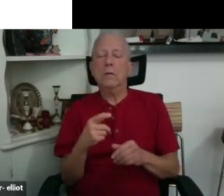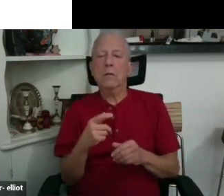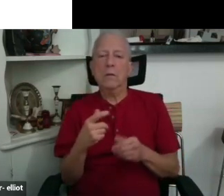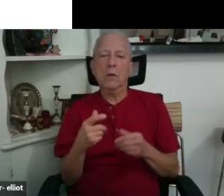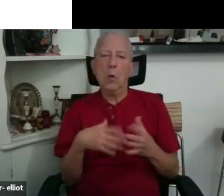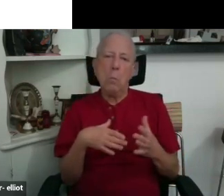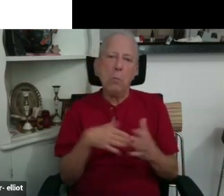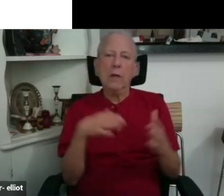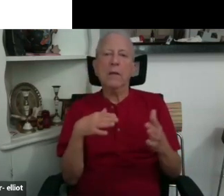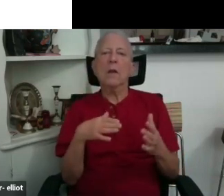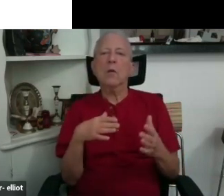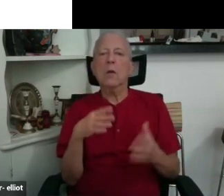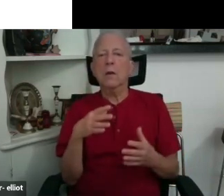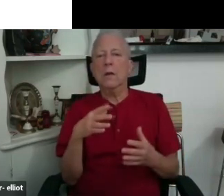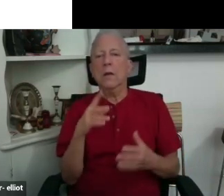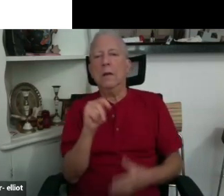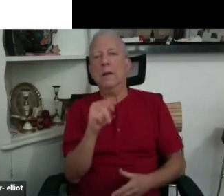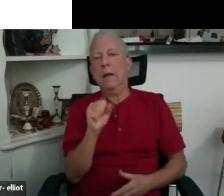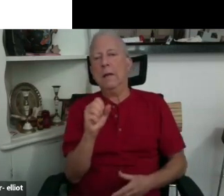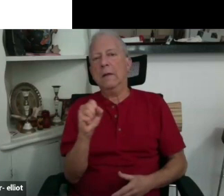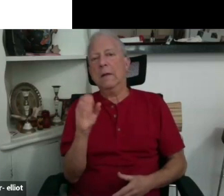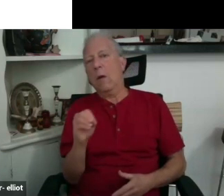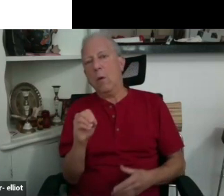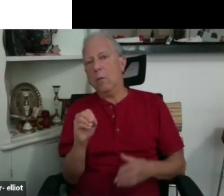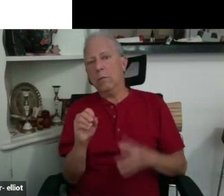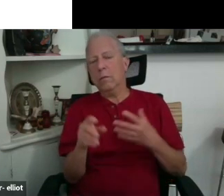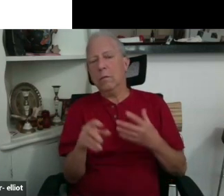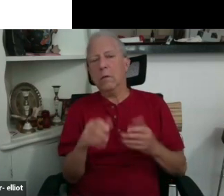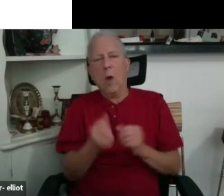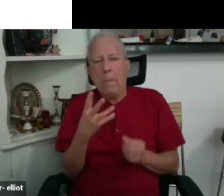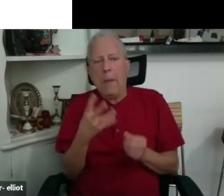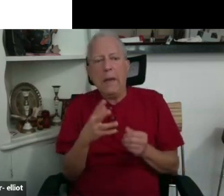organizations, or at however many layers they tried to peel back,